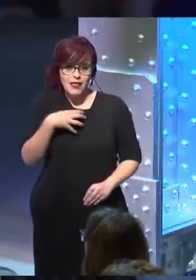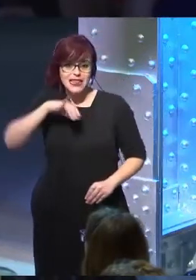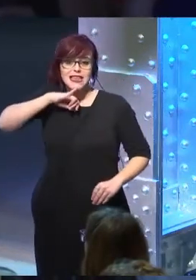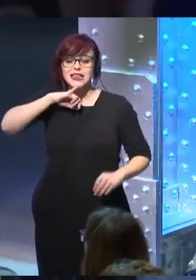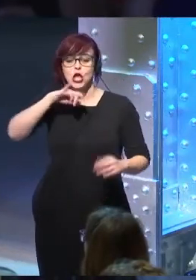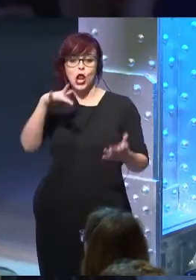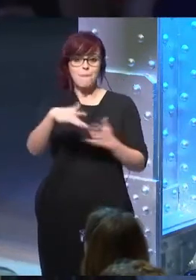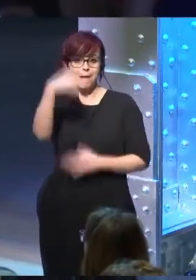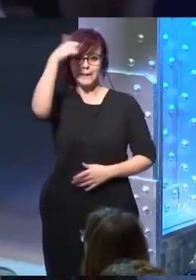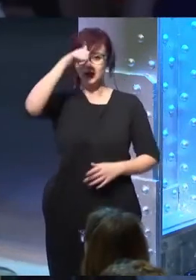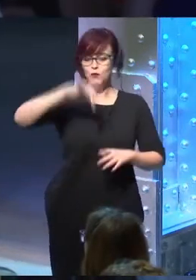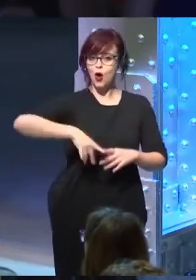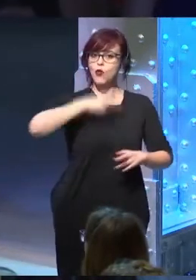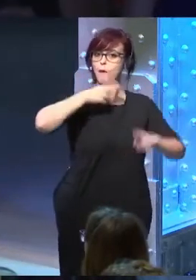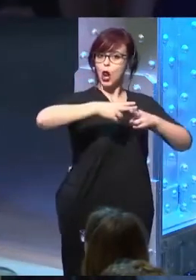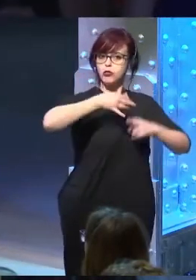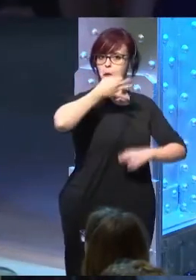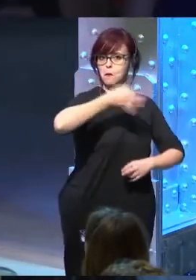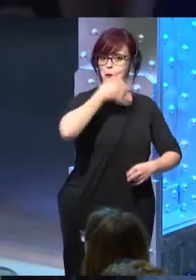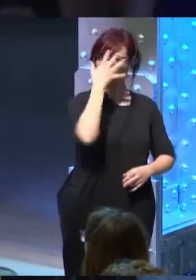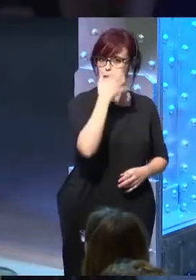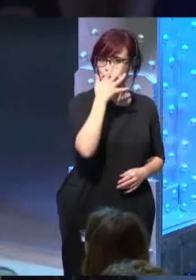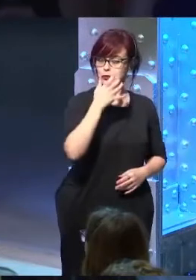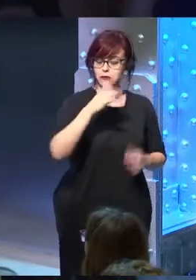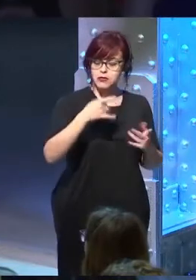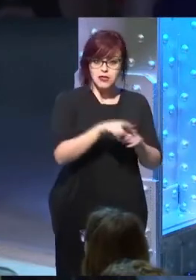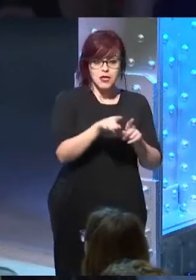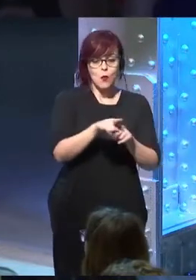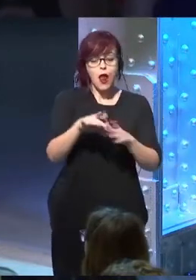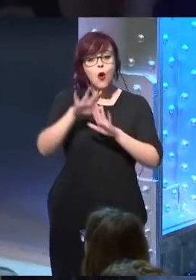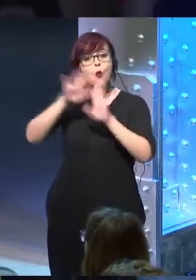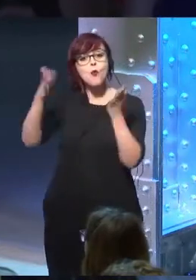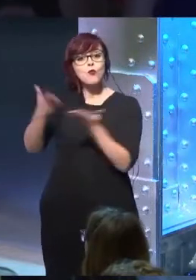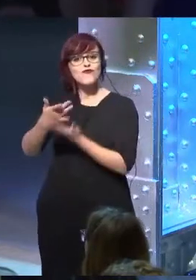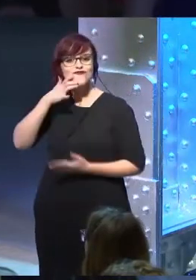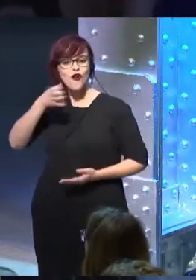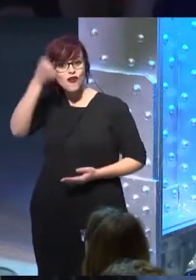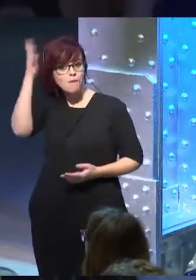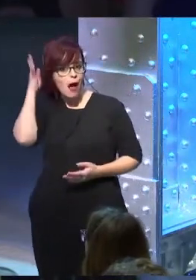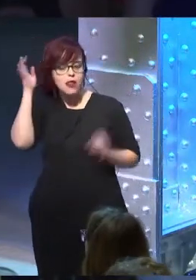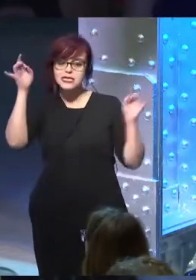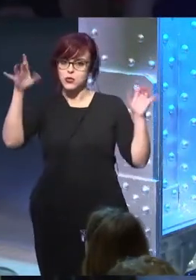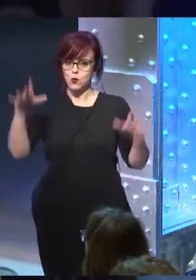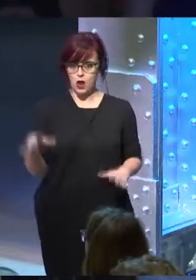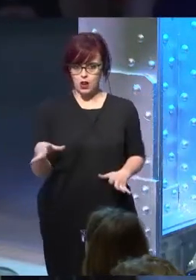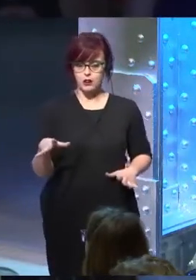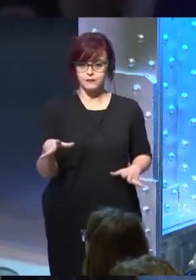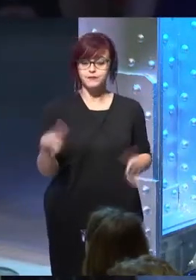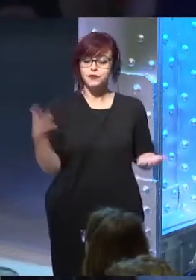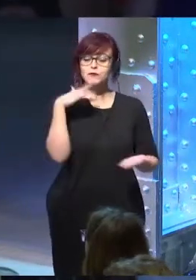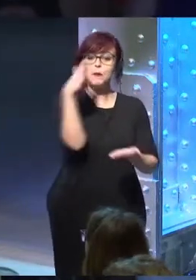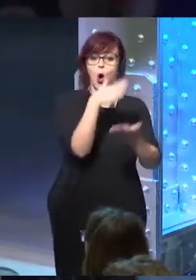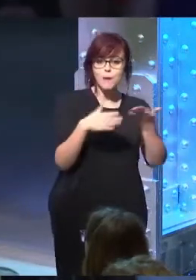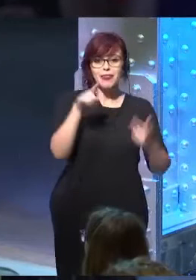politics. And it's the same in the Roman world. Ovid's poem, The Metamorphoses,